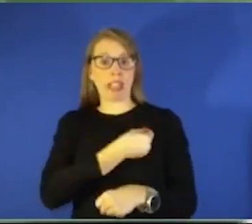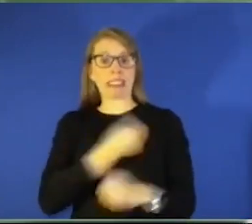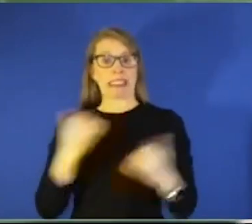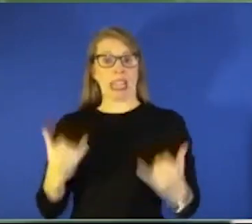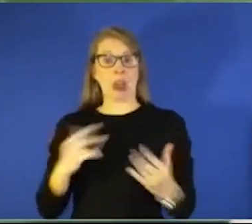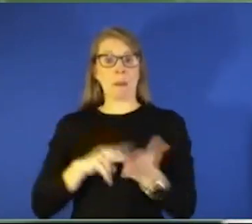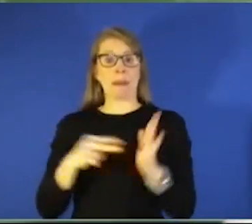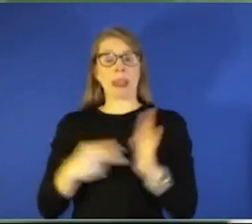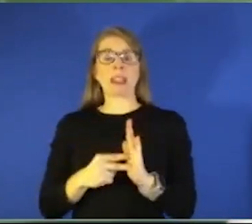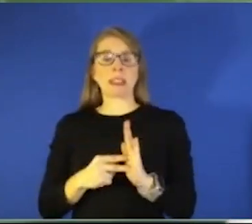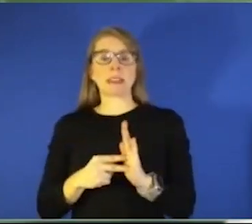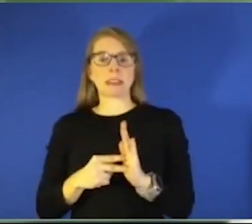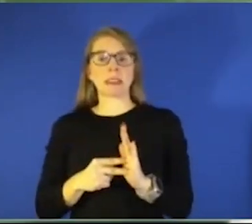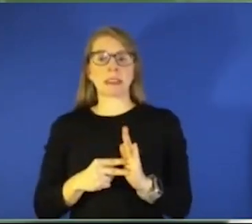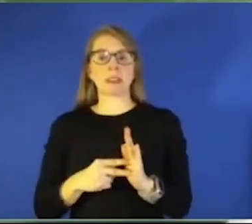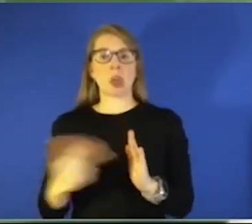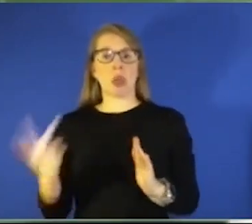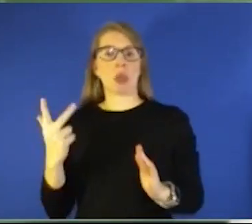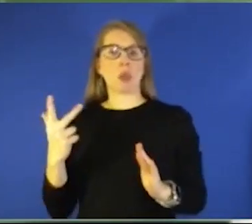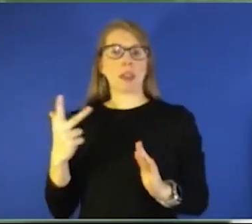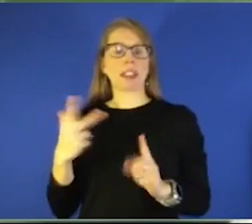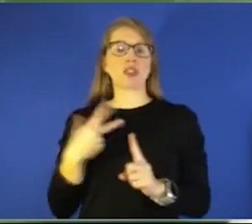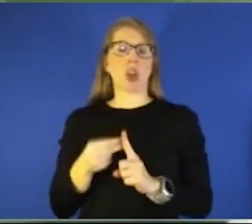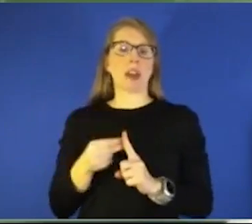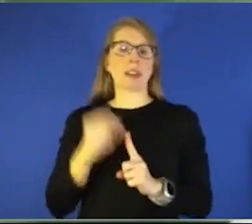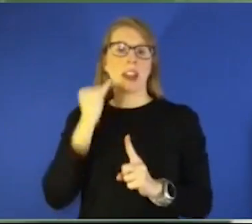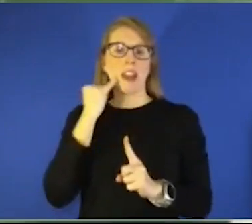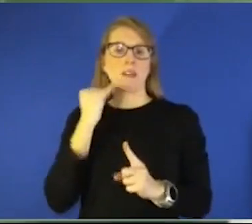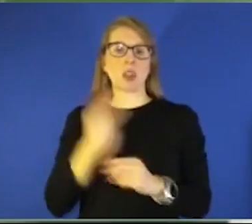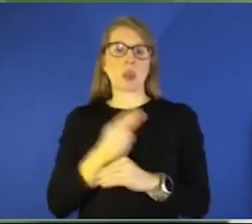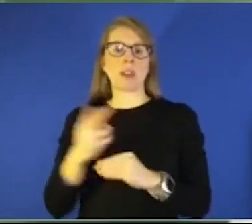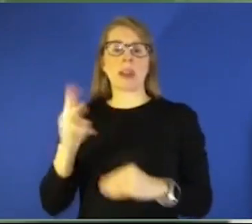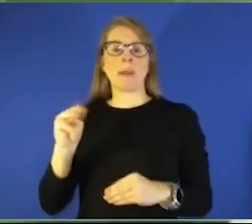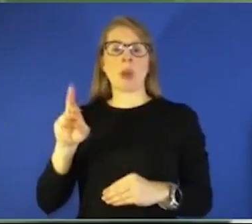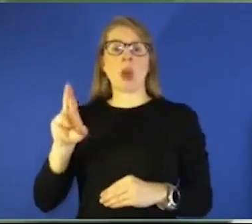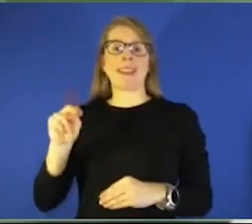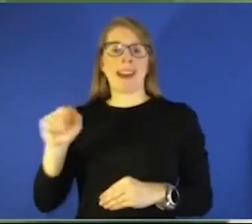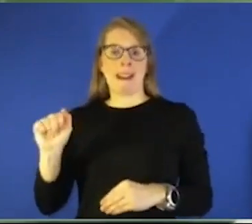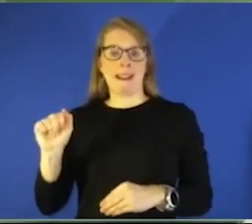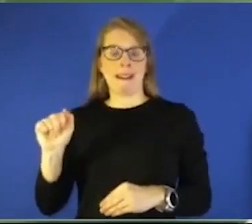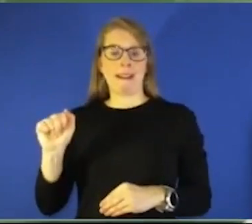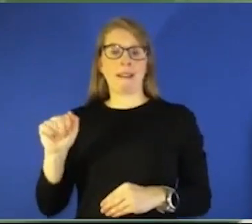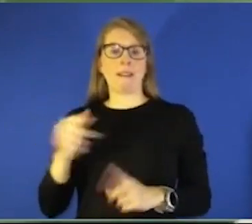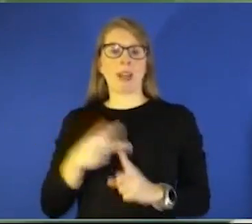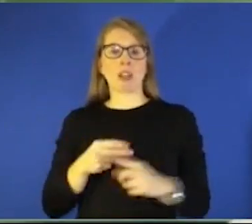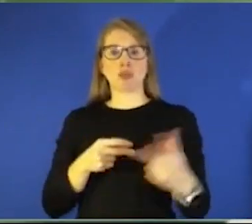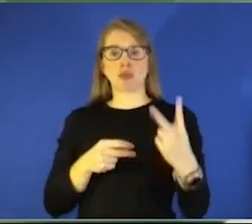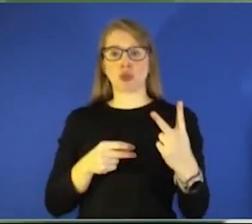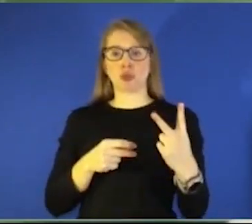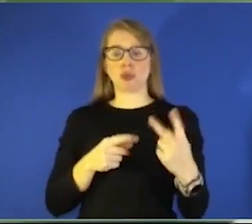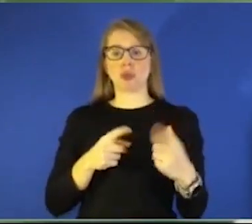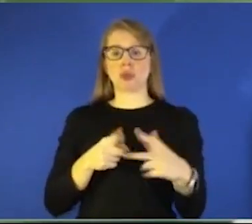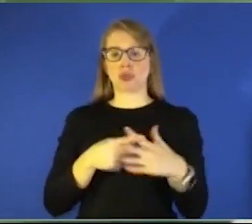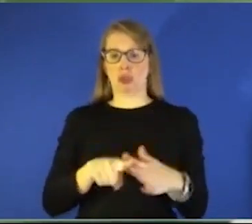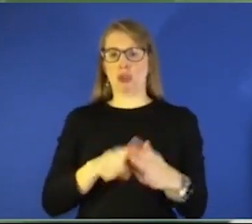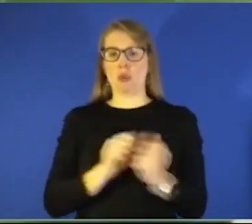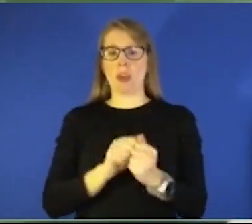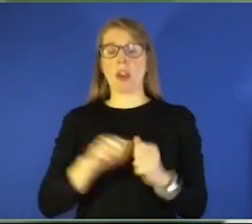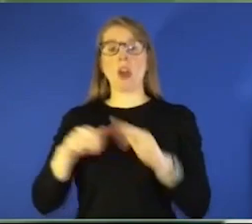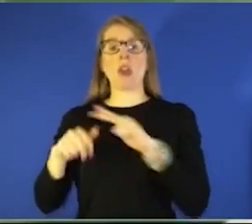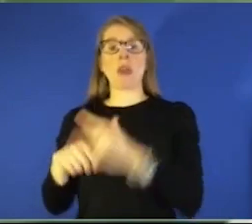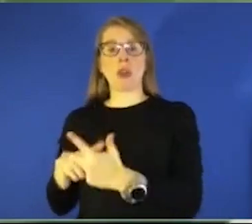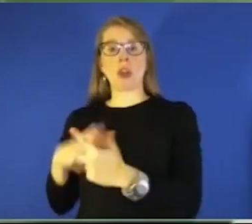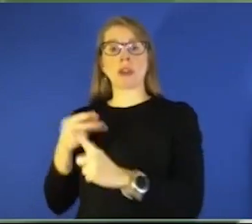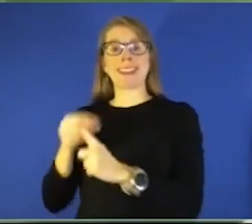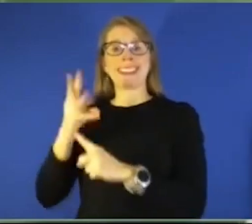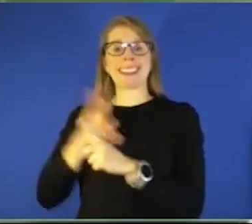means having the 3 shots if you're using the mRNA vaccine. So you get the 2 initial shots and the 3rd shot 6